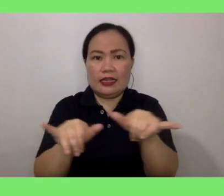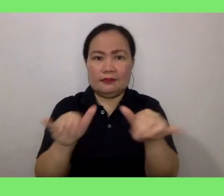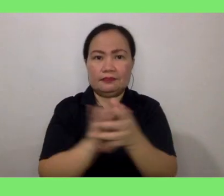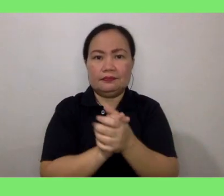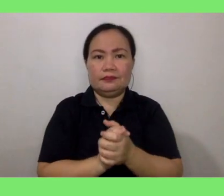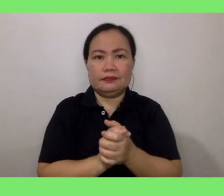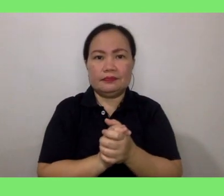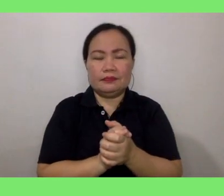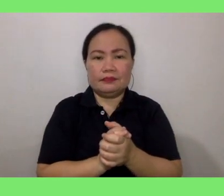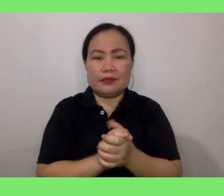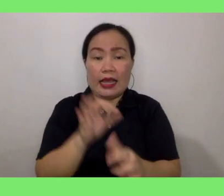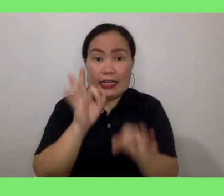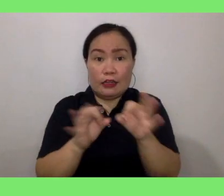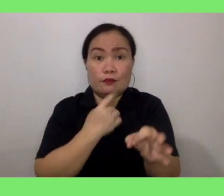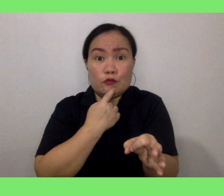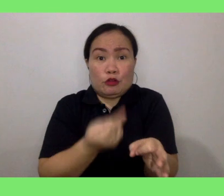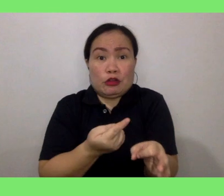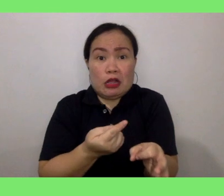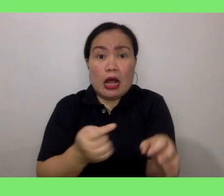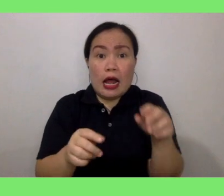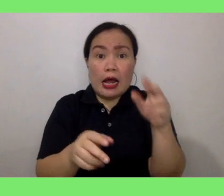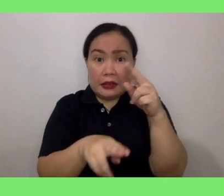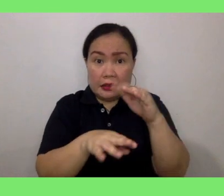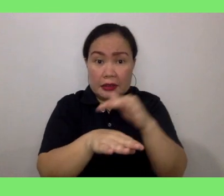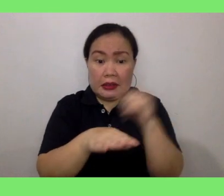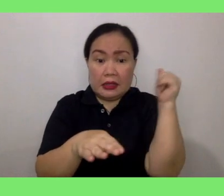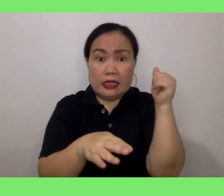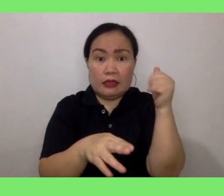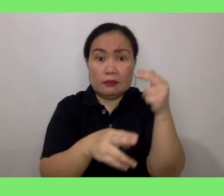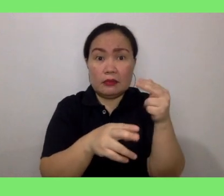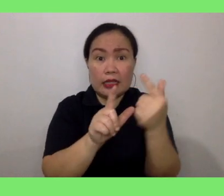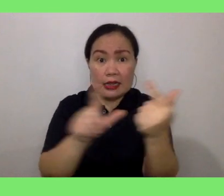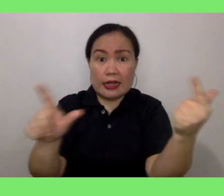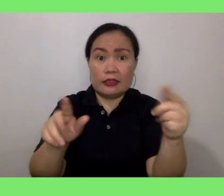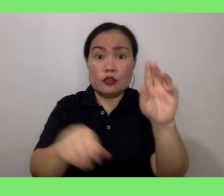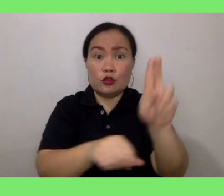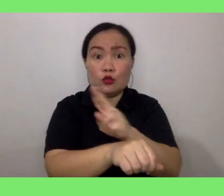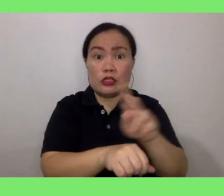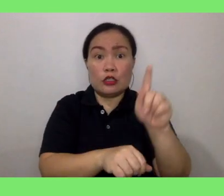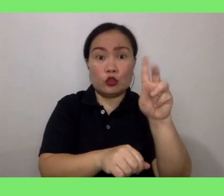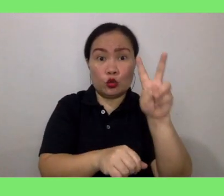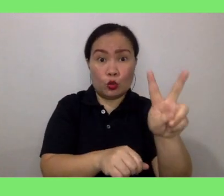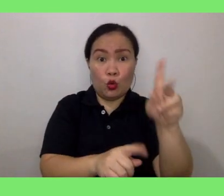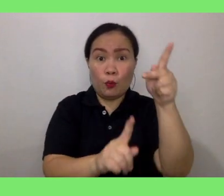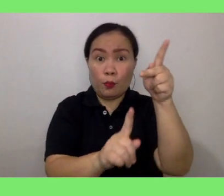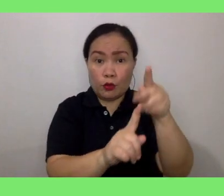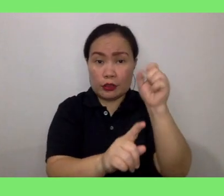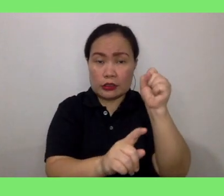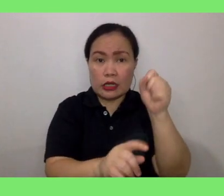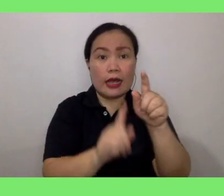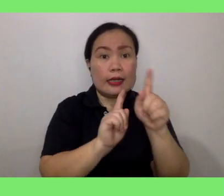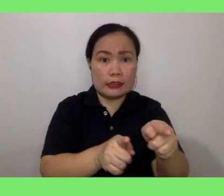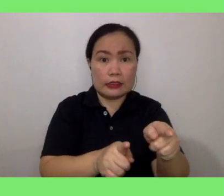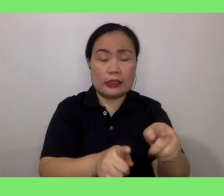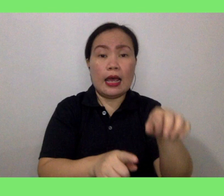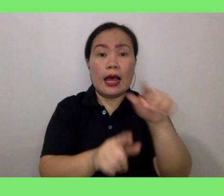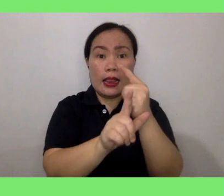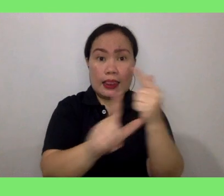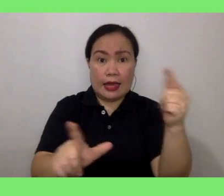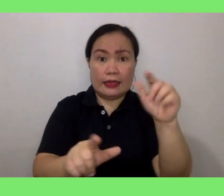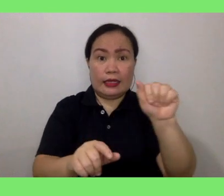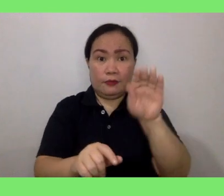the line using 2 points, ito po ang gagamitin. Pag name the line using lowercase script letter, ito po